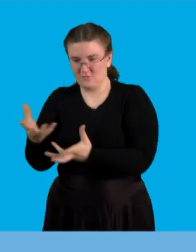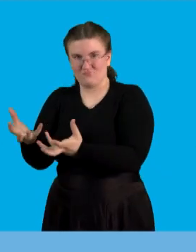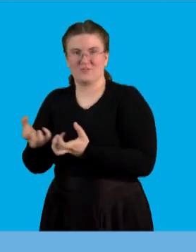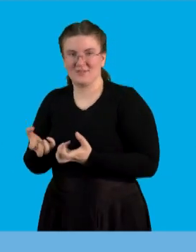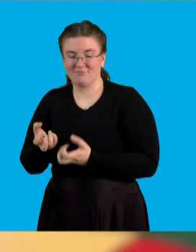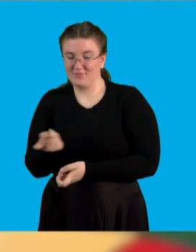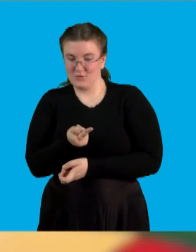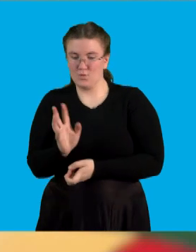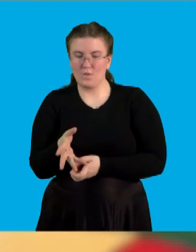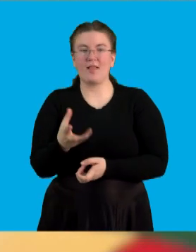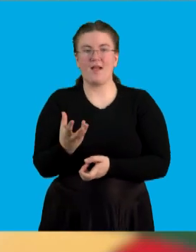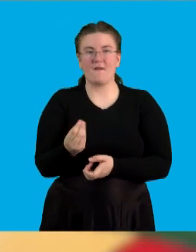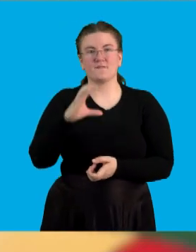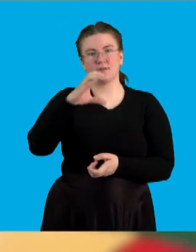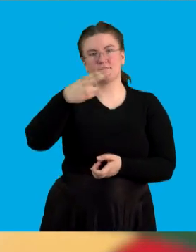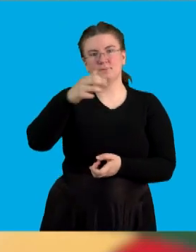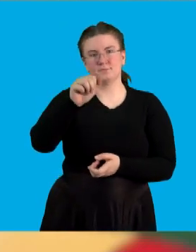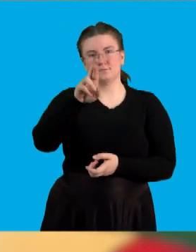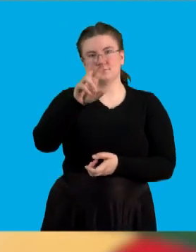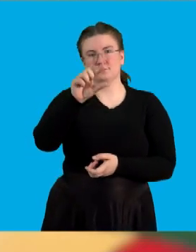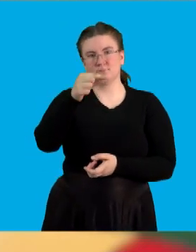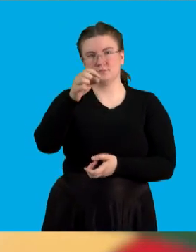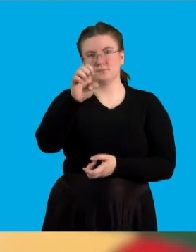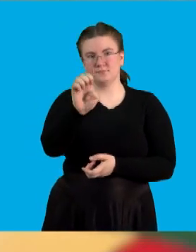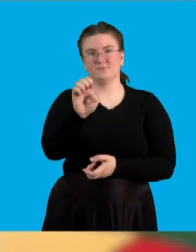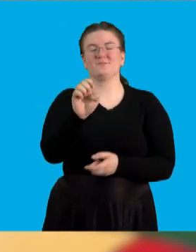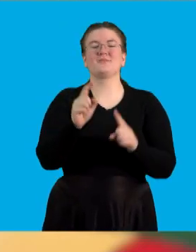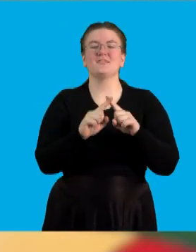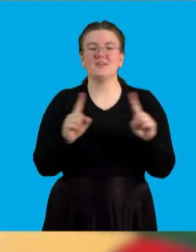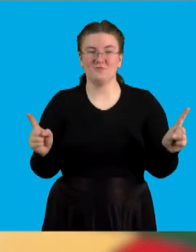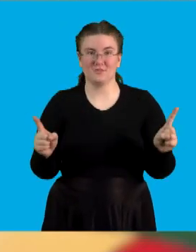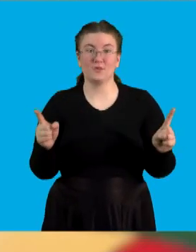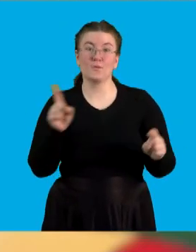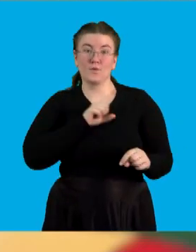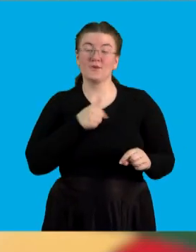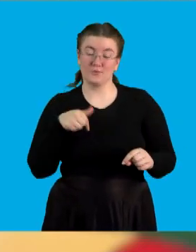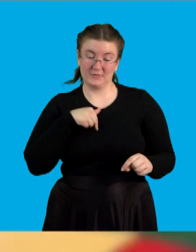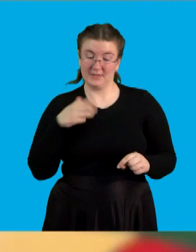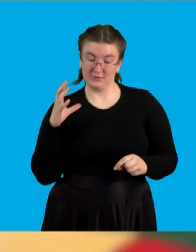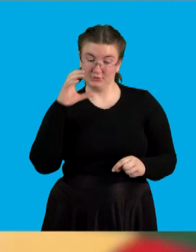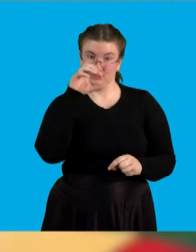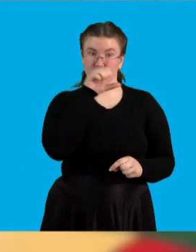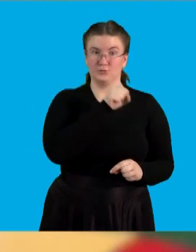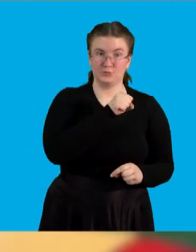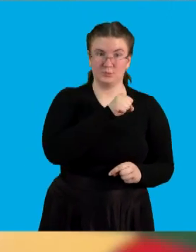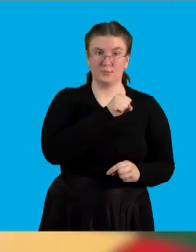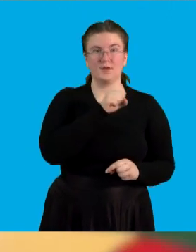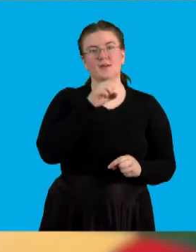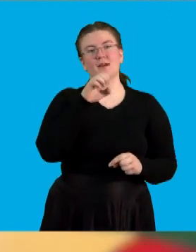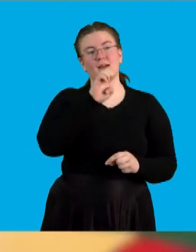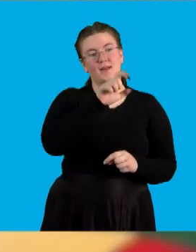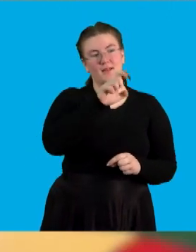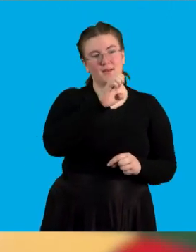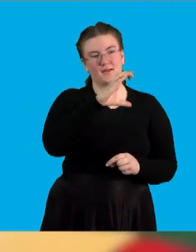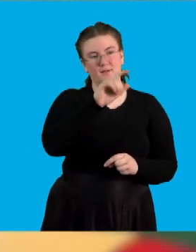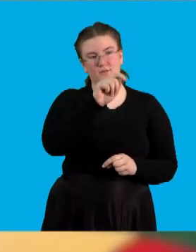the electrons, they're going to have a different charge, assuming that they were starting from a place whereby now the number of electrons and the number